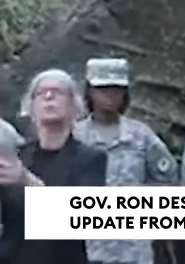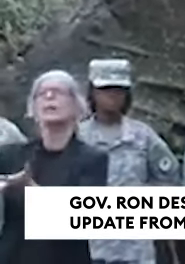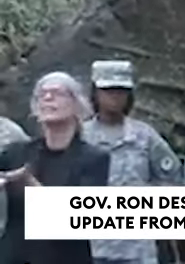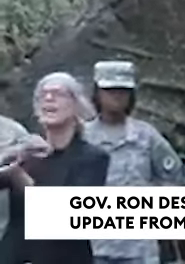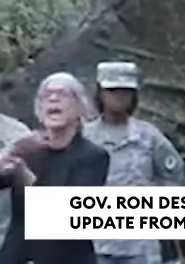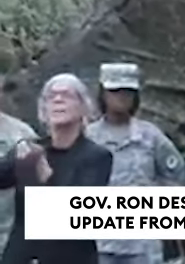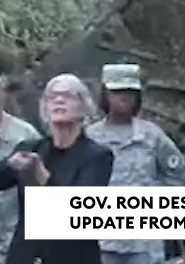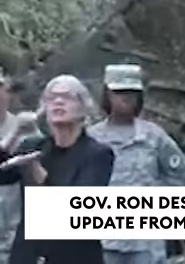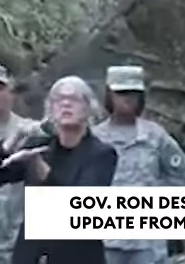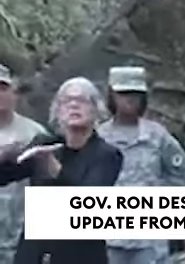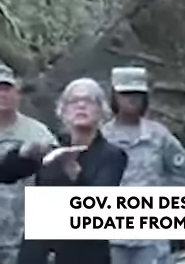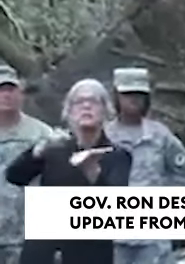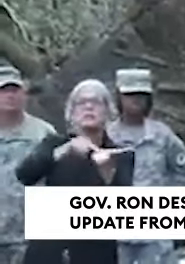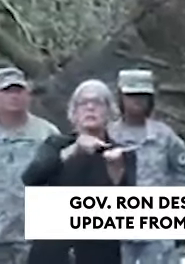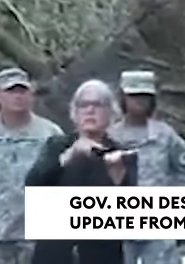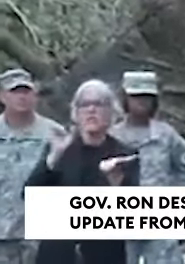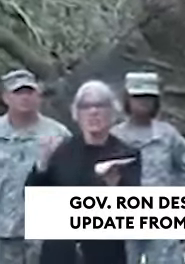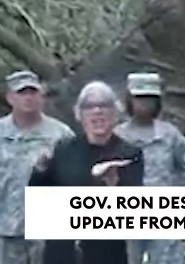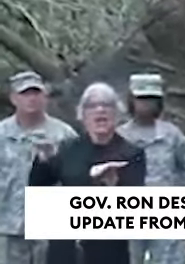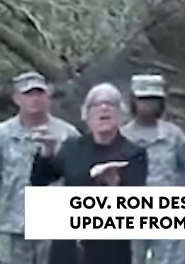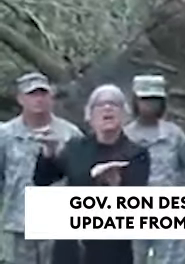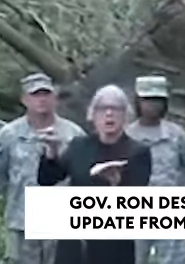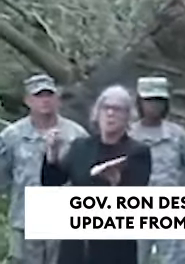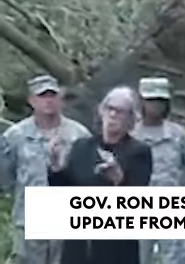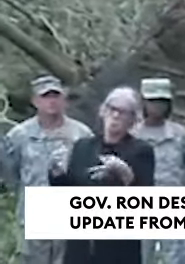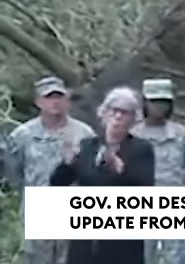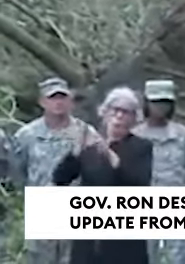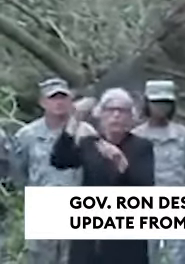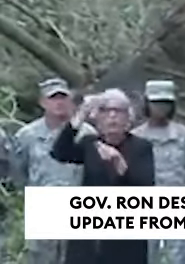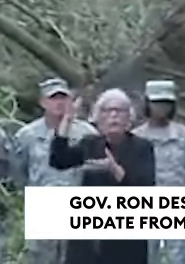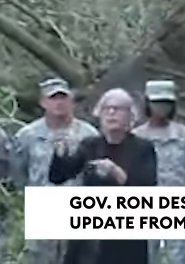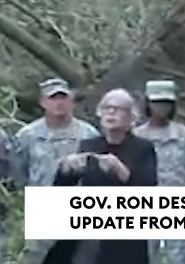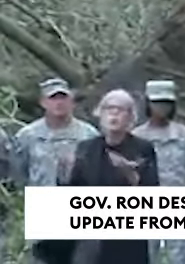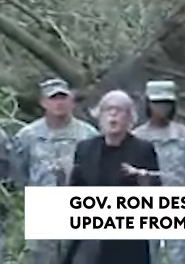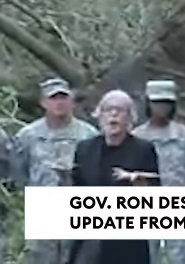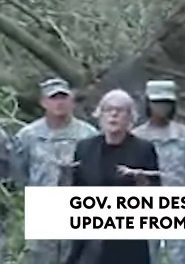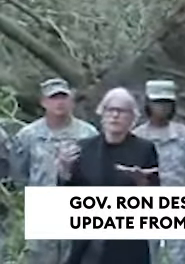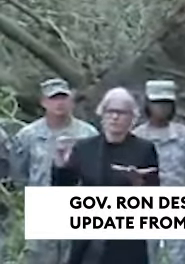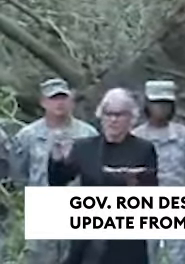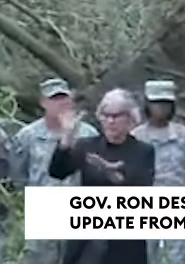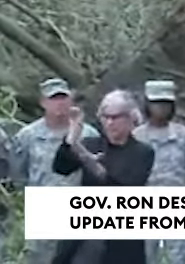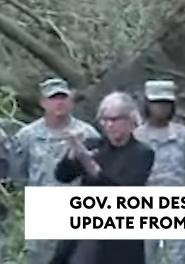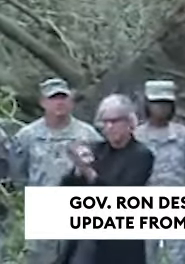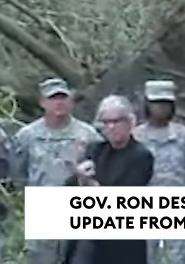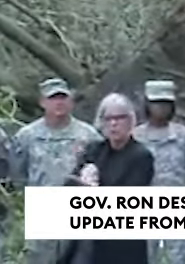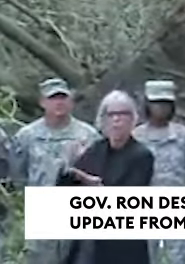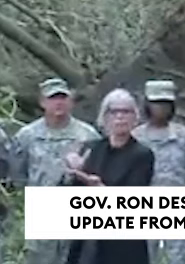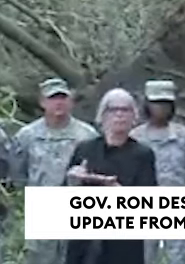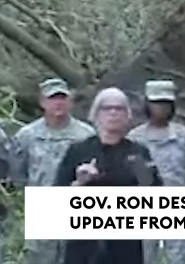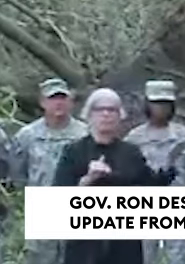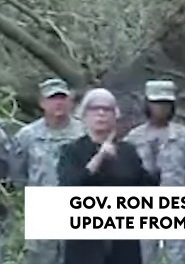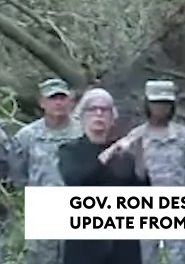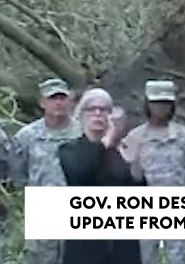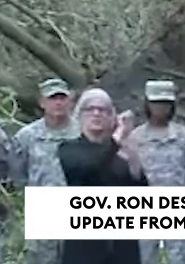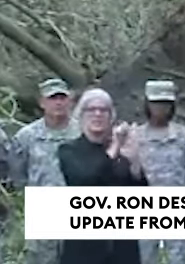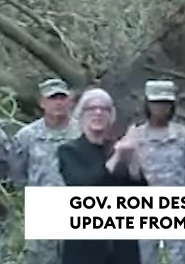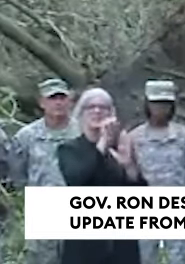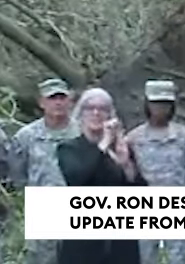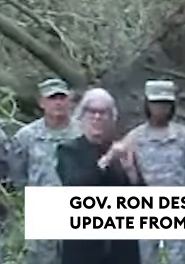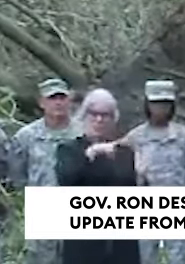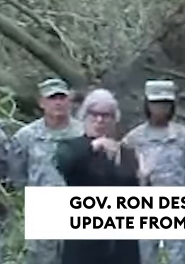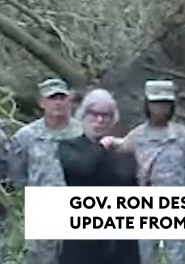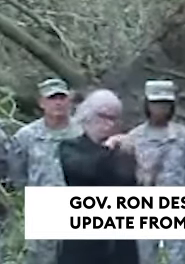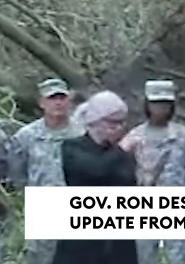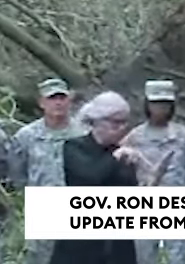And that obviously is important information to be able to get back to the state. so that we know what we need to do from a